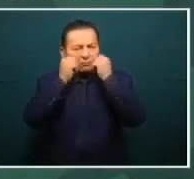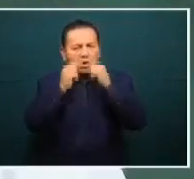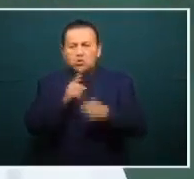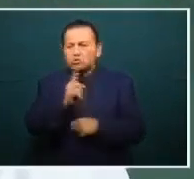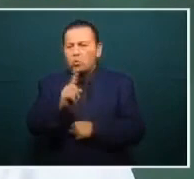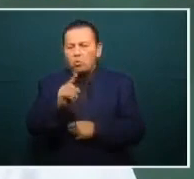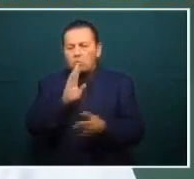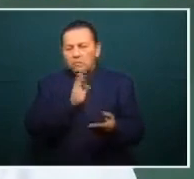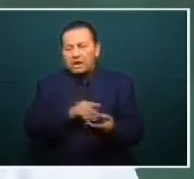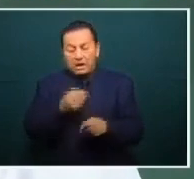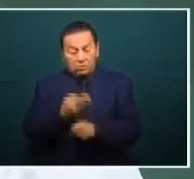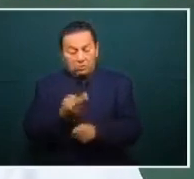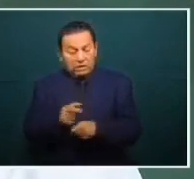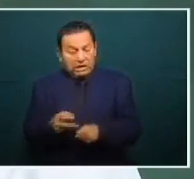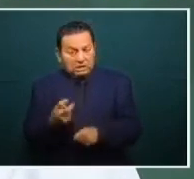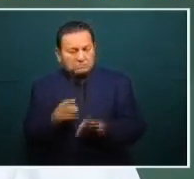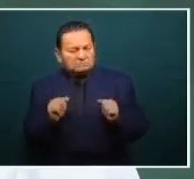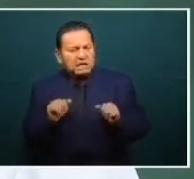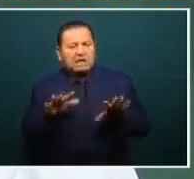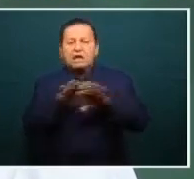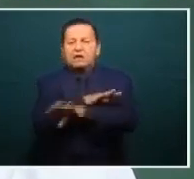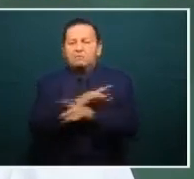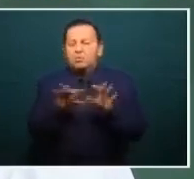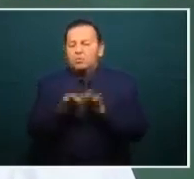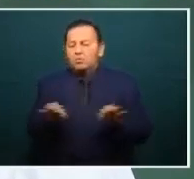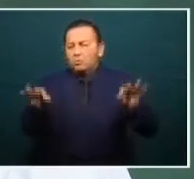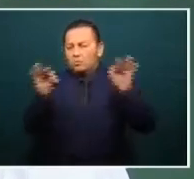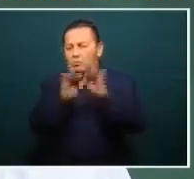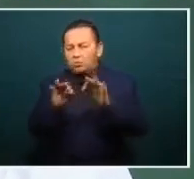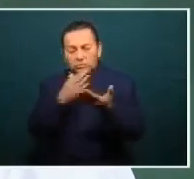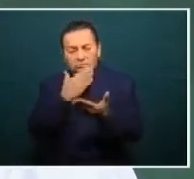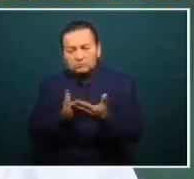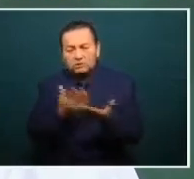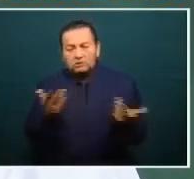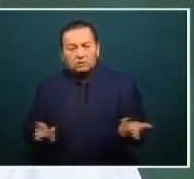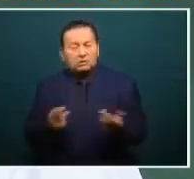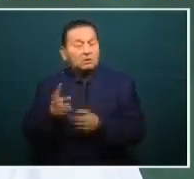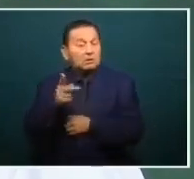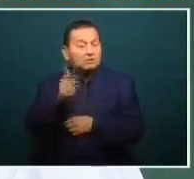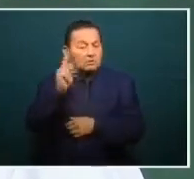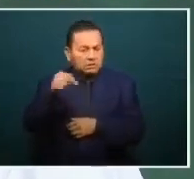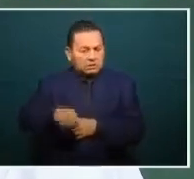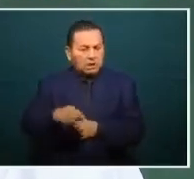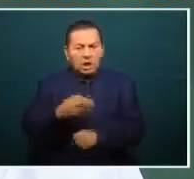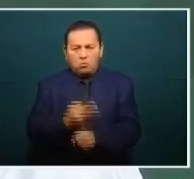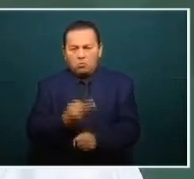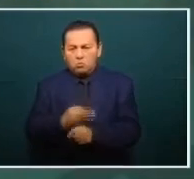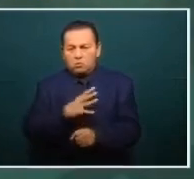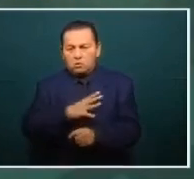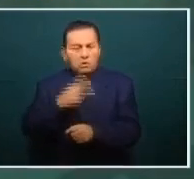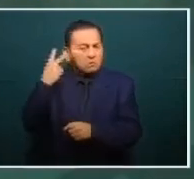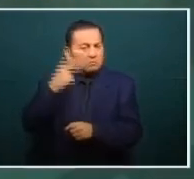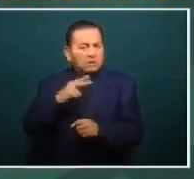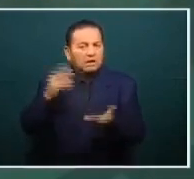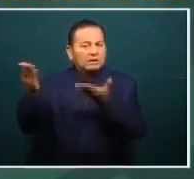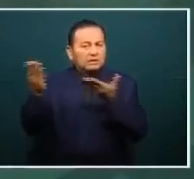and to take the ill-gotten gains. So that's a